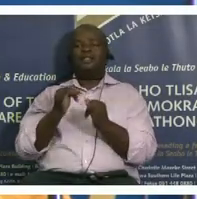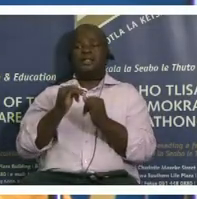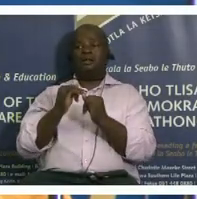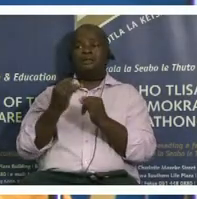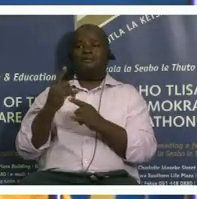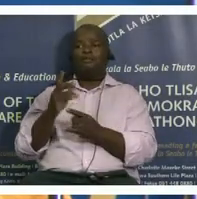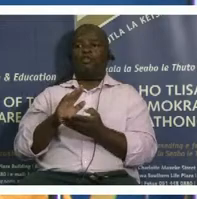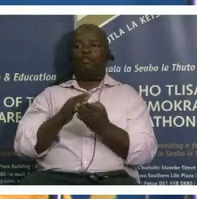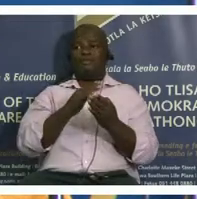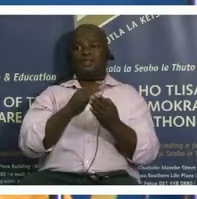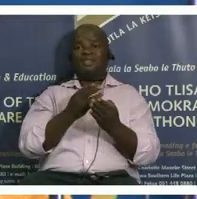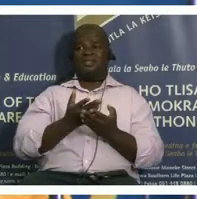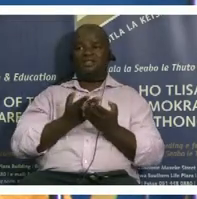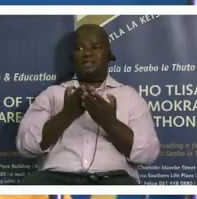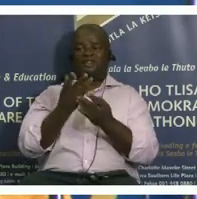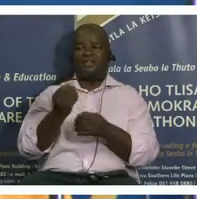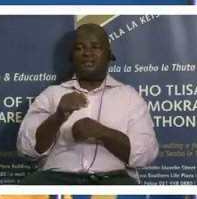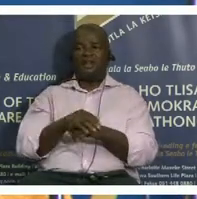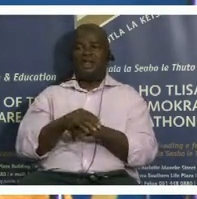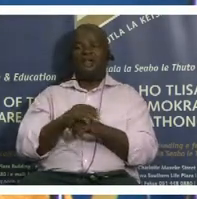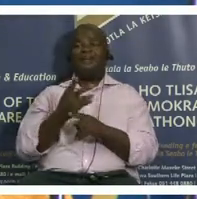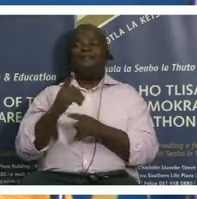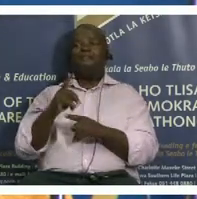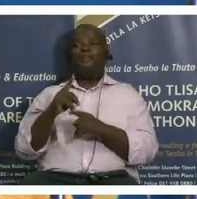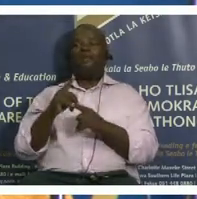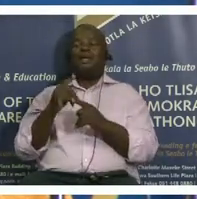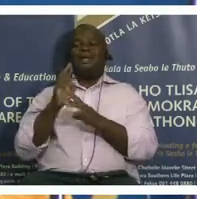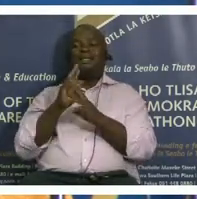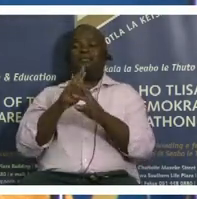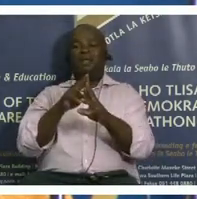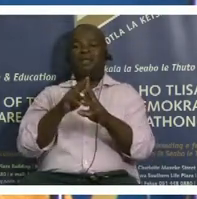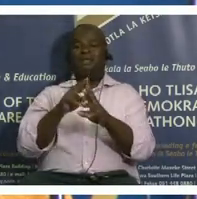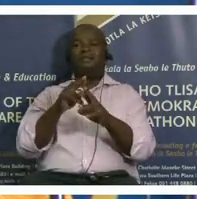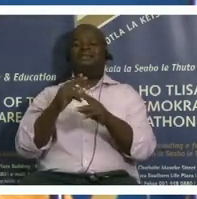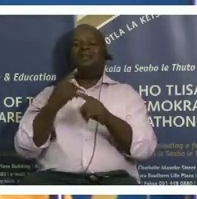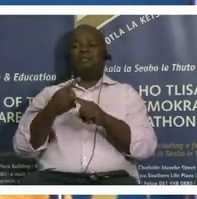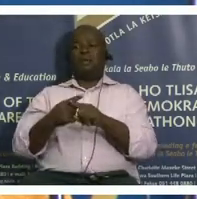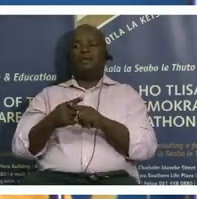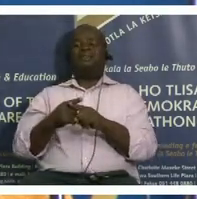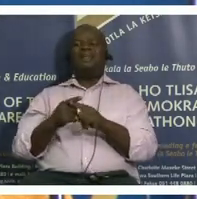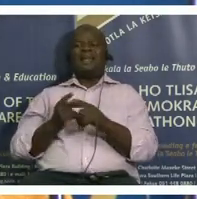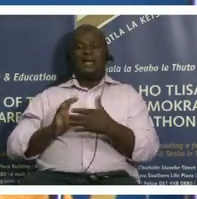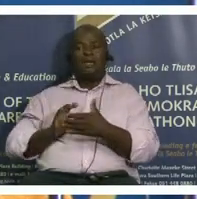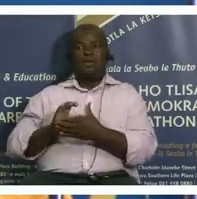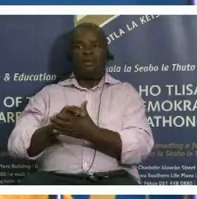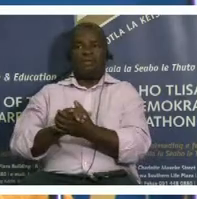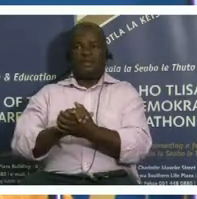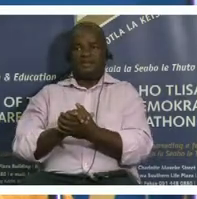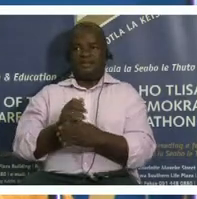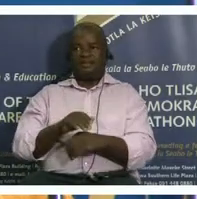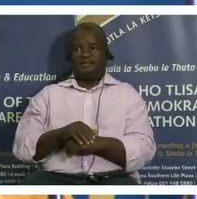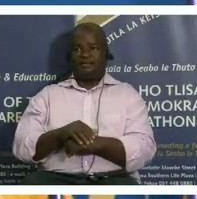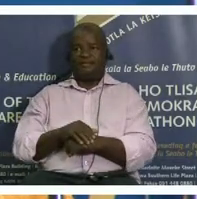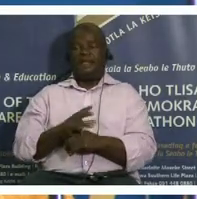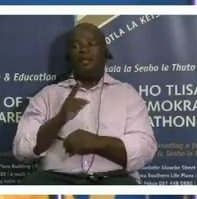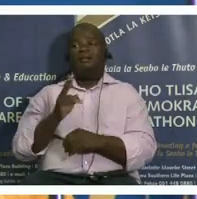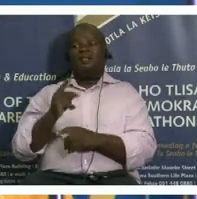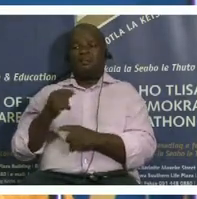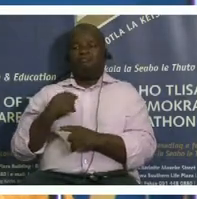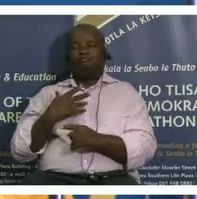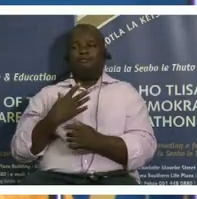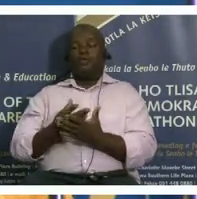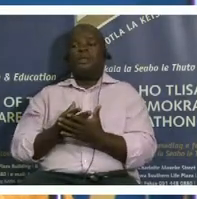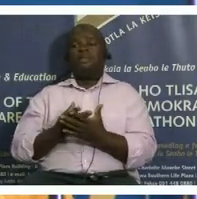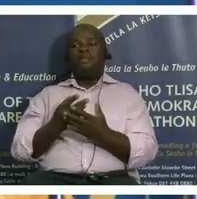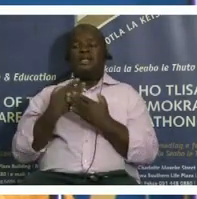people with a great degree of respect, integrity, and devotion. I also wish to heartily